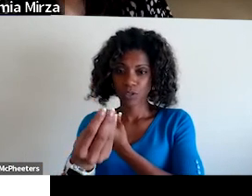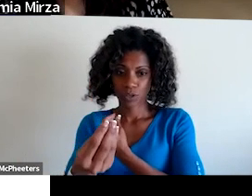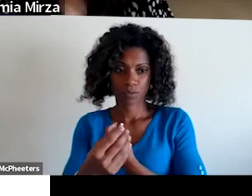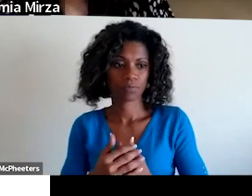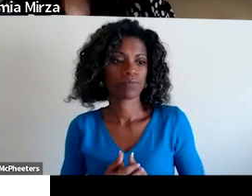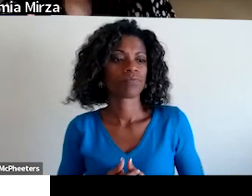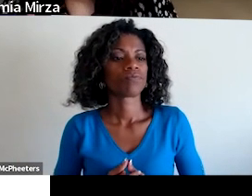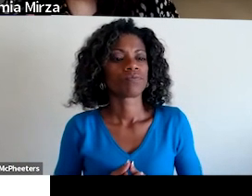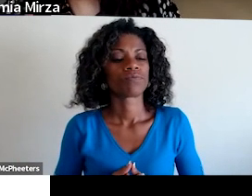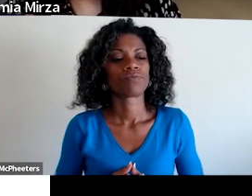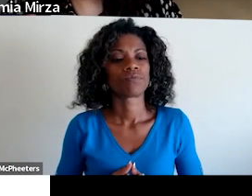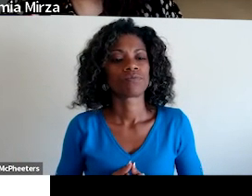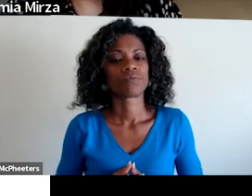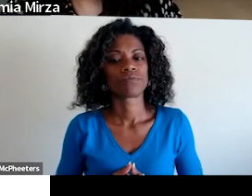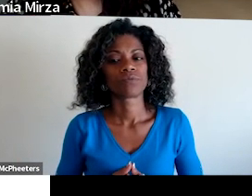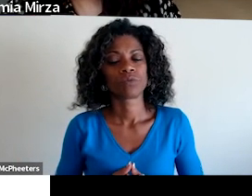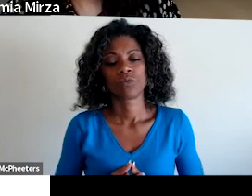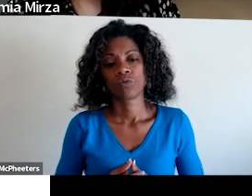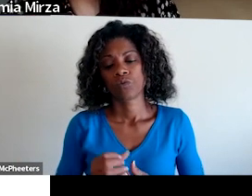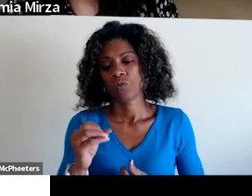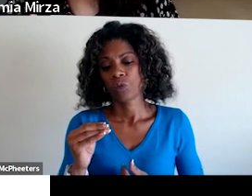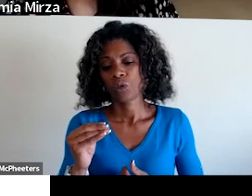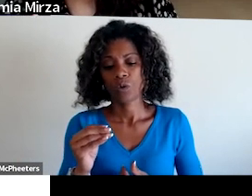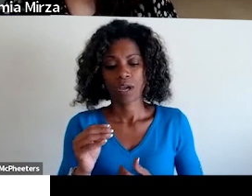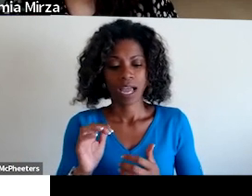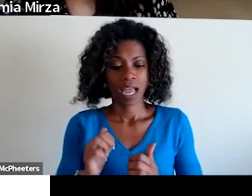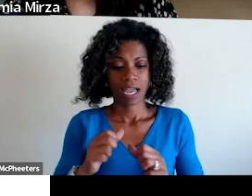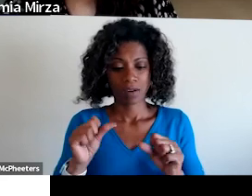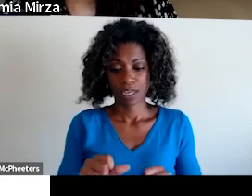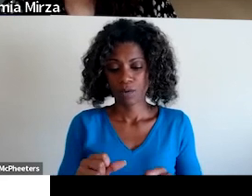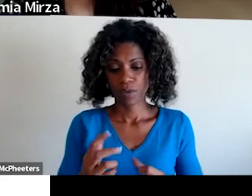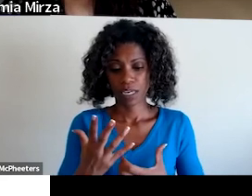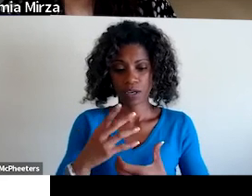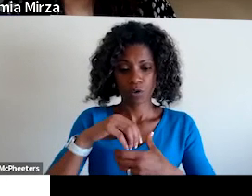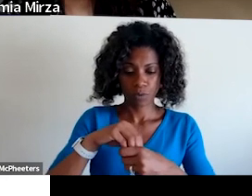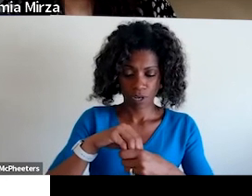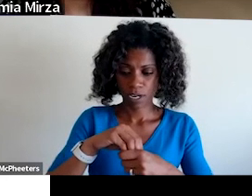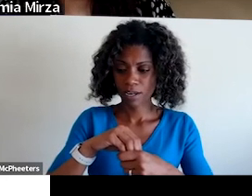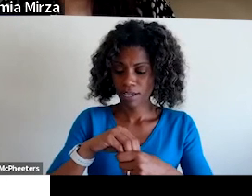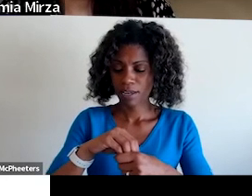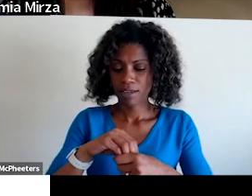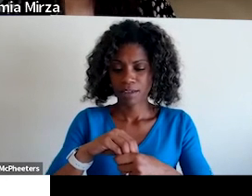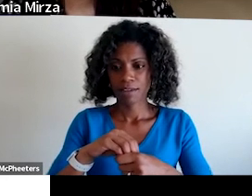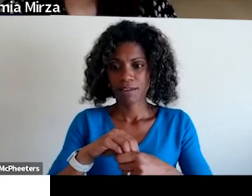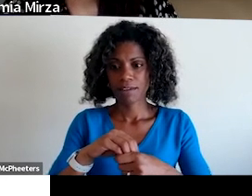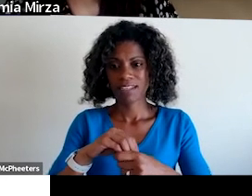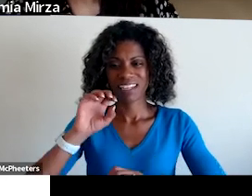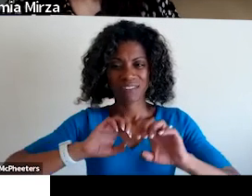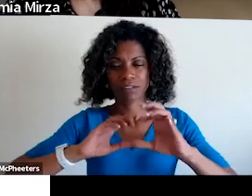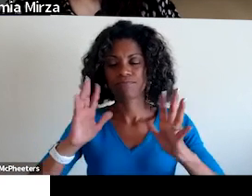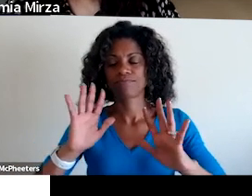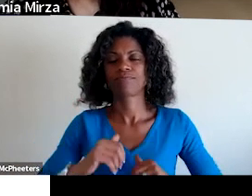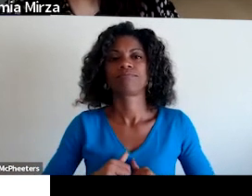statements and value statements. That can be, how can it be incorporated into your organization's broader mission and values? So doing an evaluation of